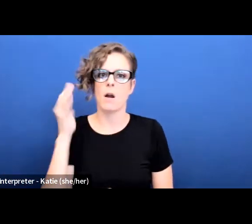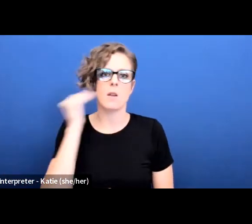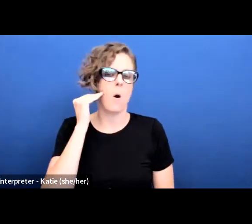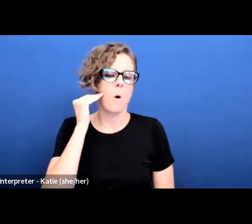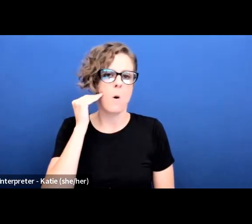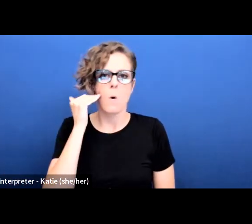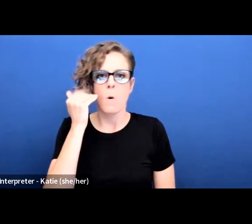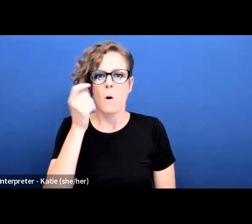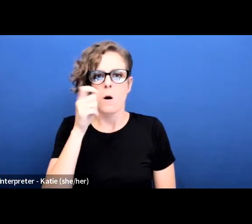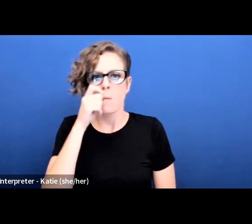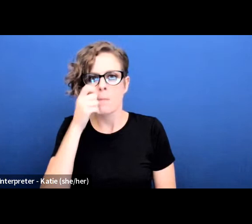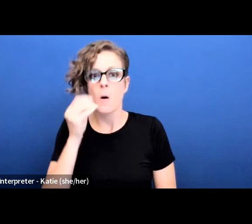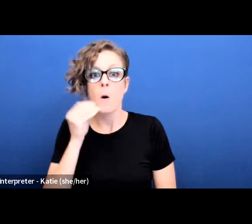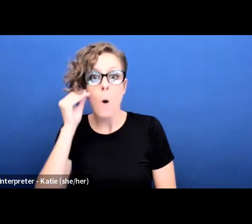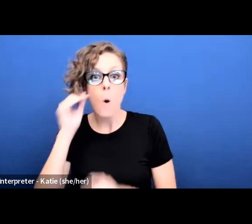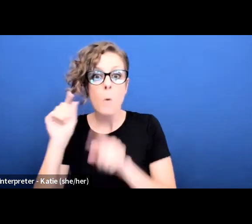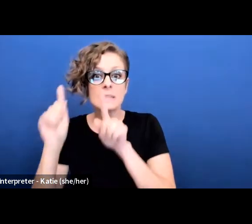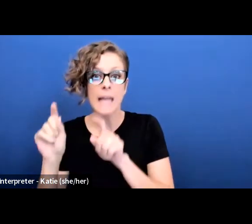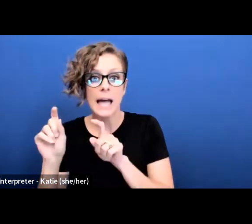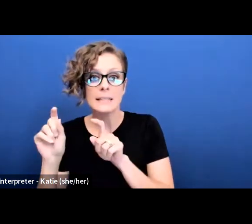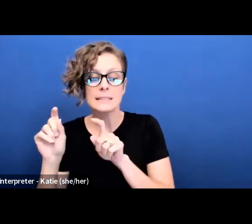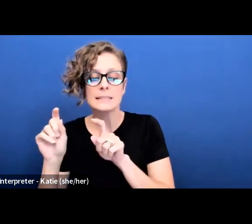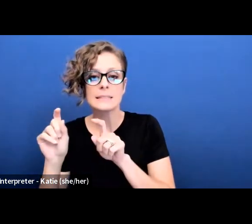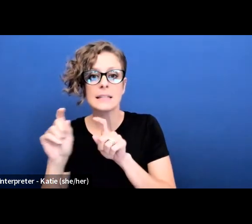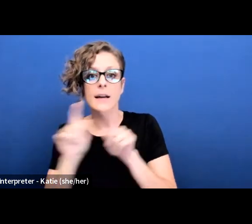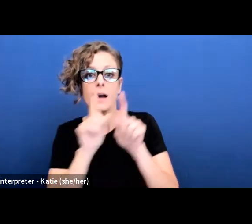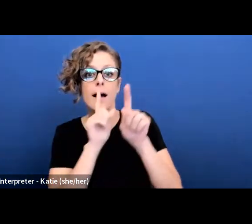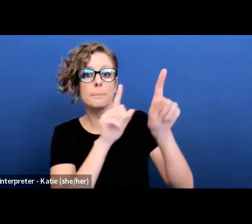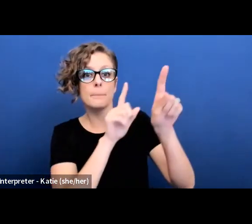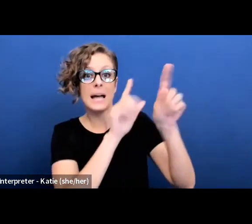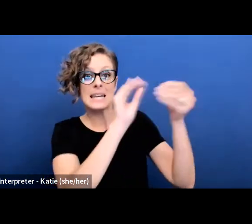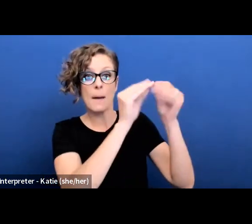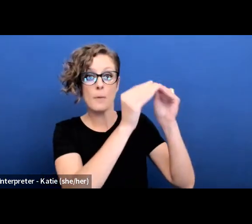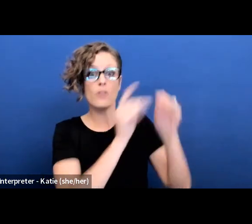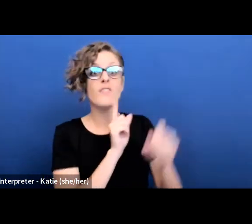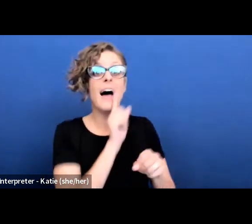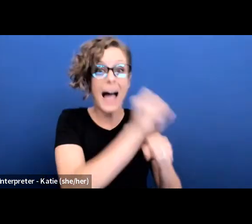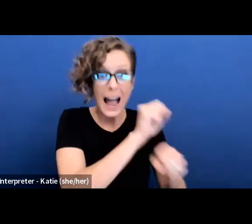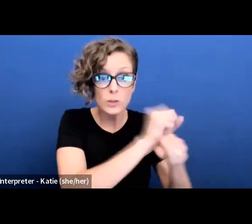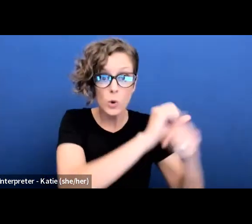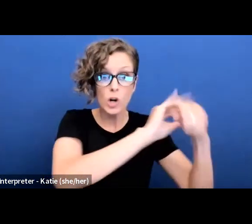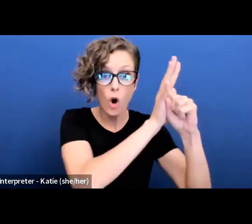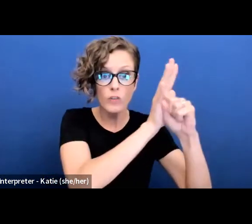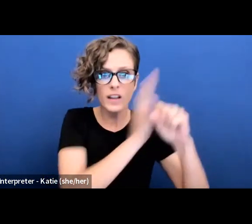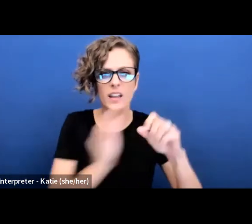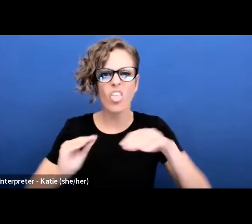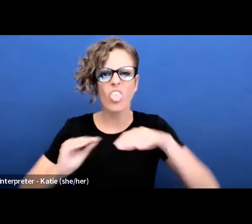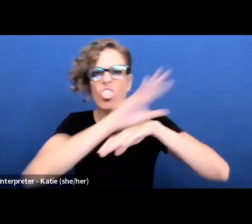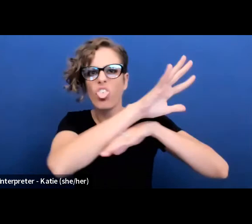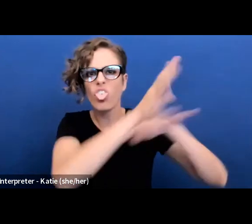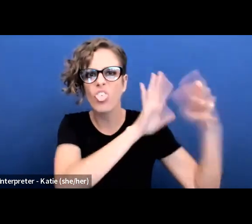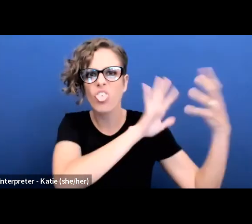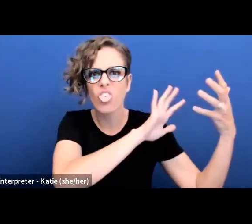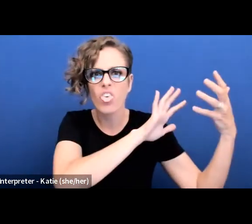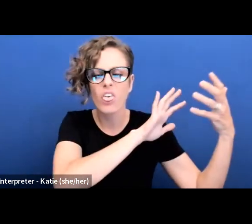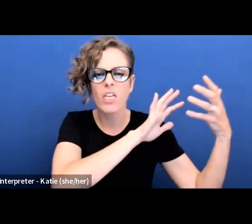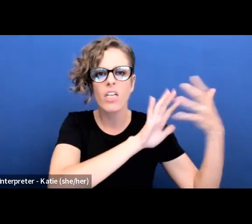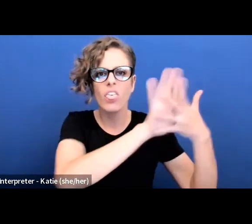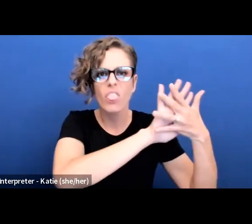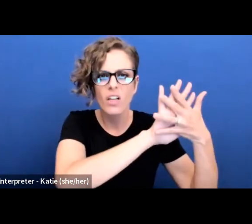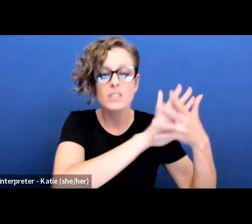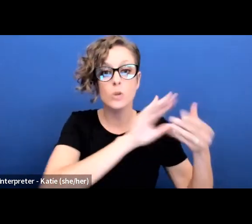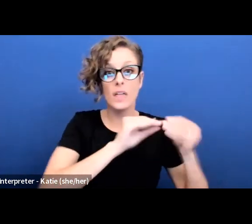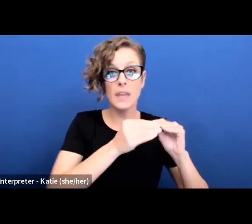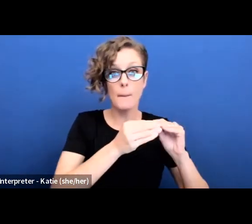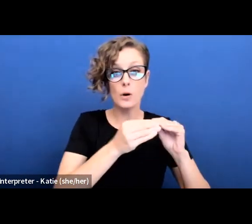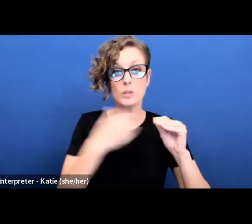true number of actual COVID cases. And so the numbers that we give out aren't really as high as